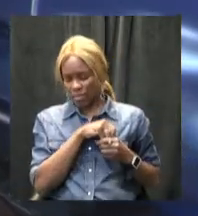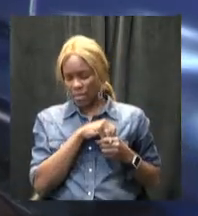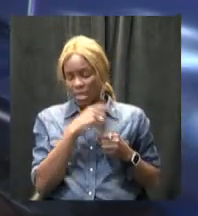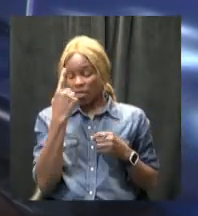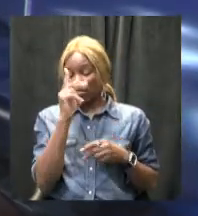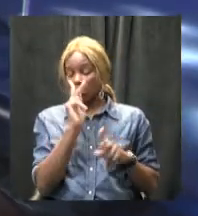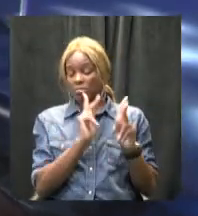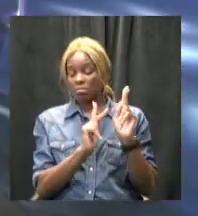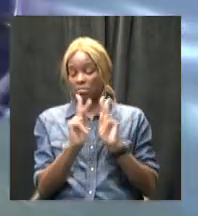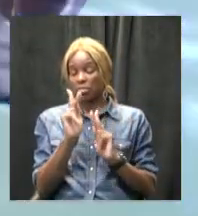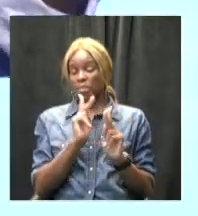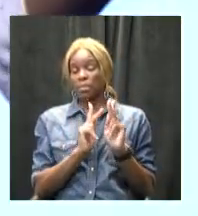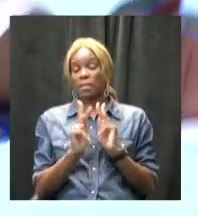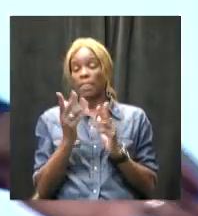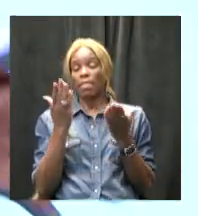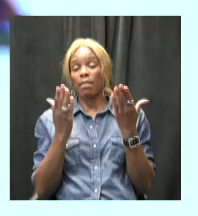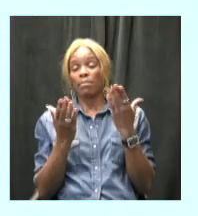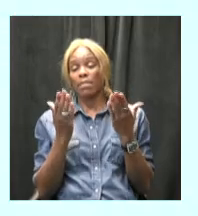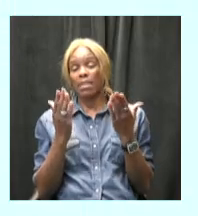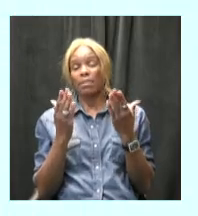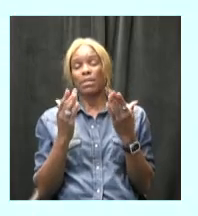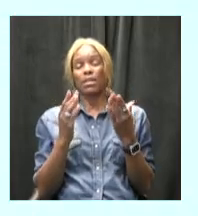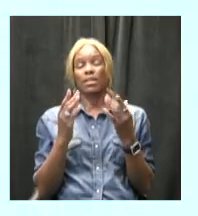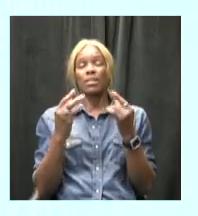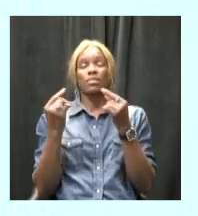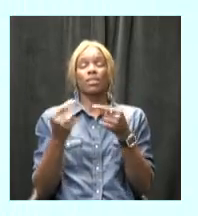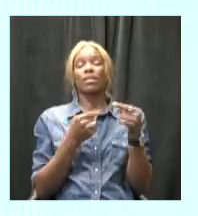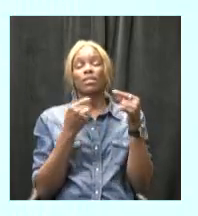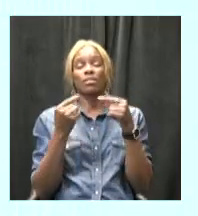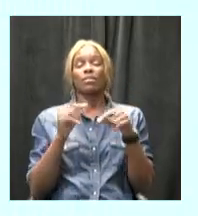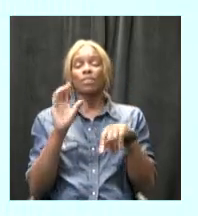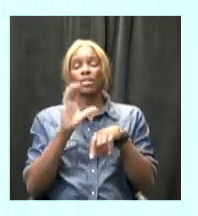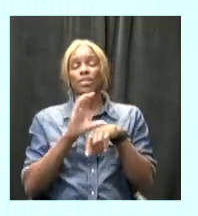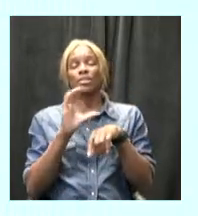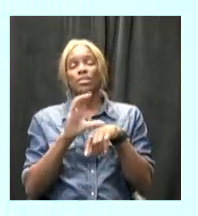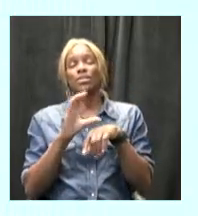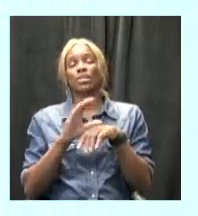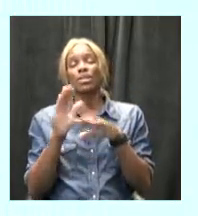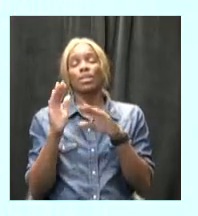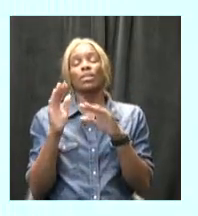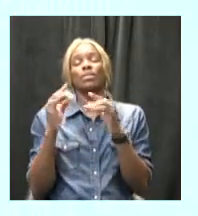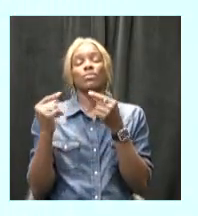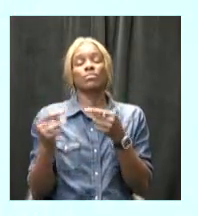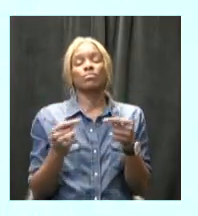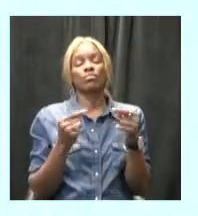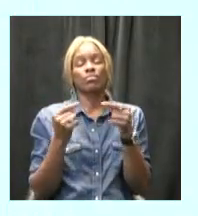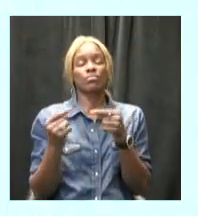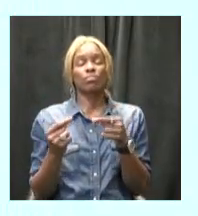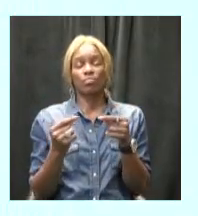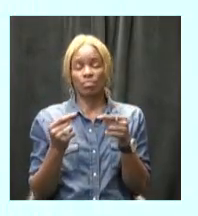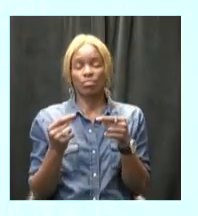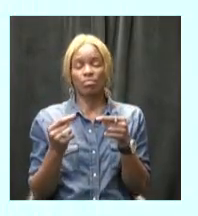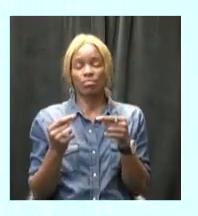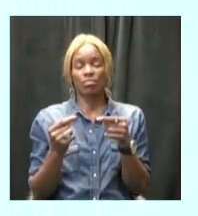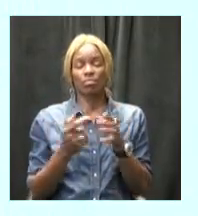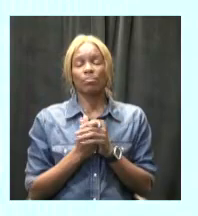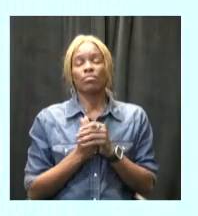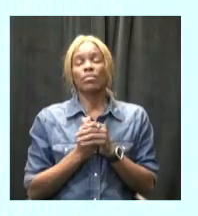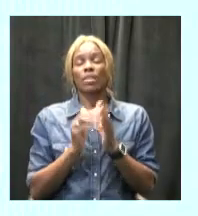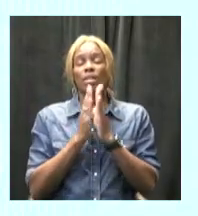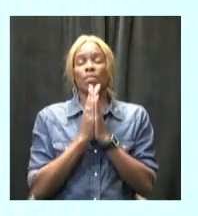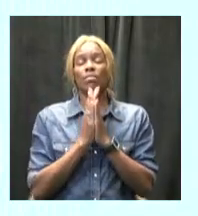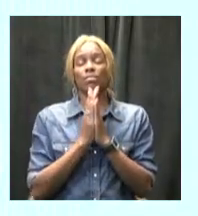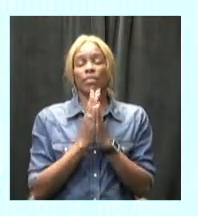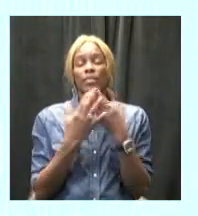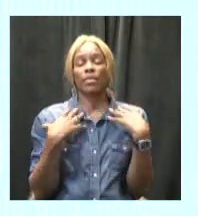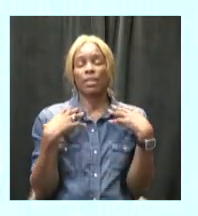been dealing with church hurt in some season of their life. I pray for healing and restoration.